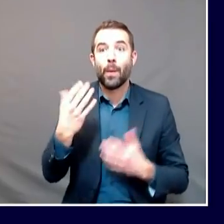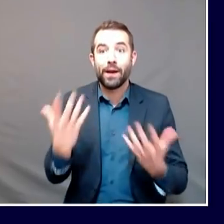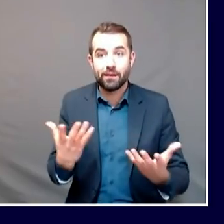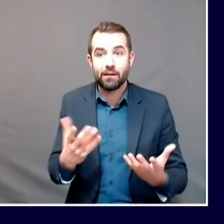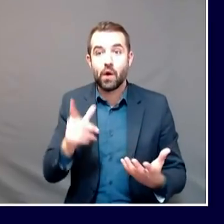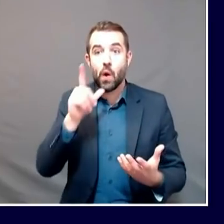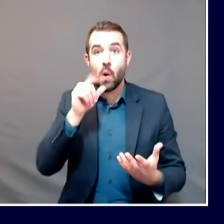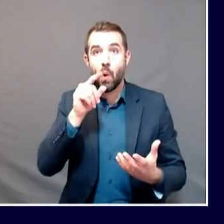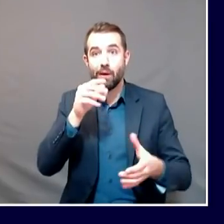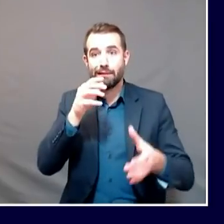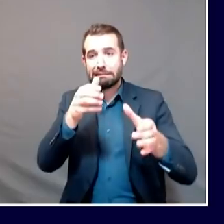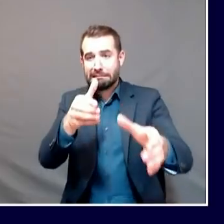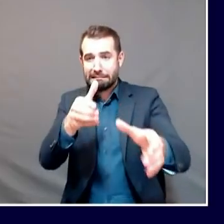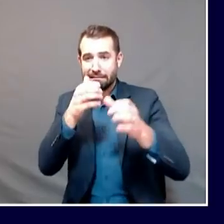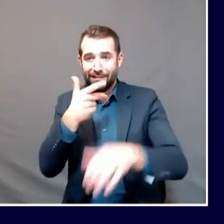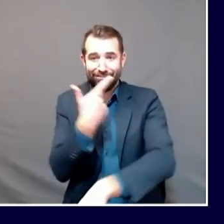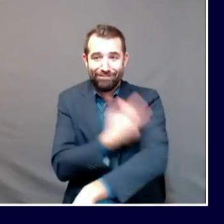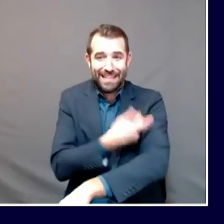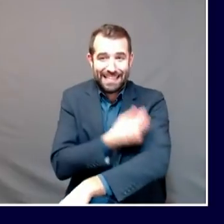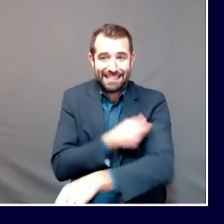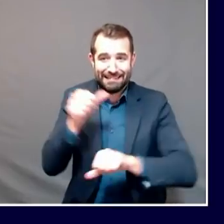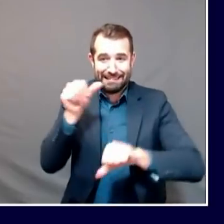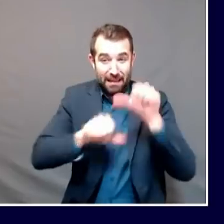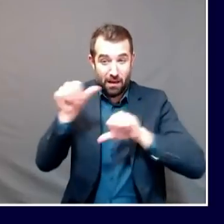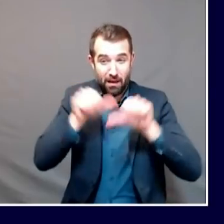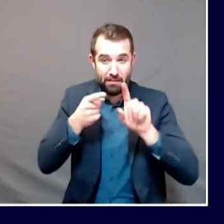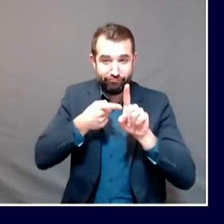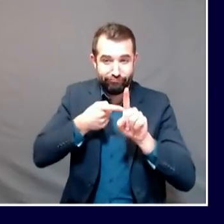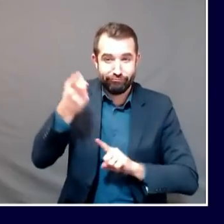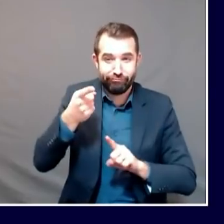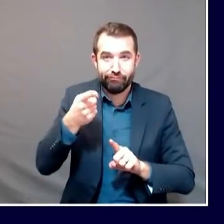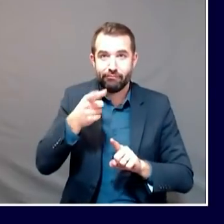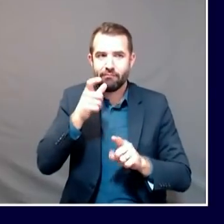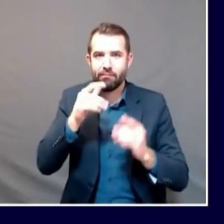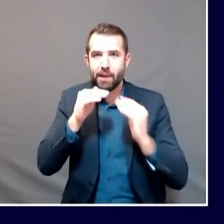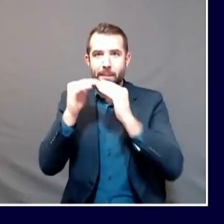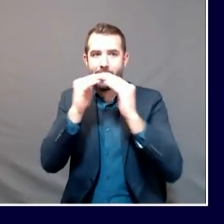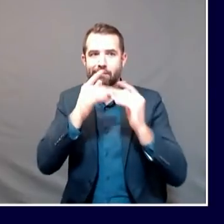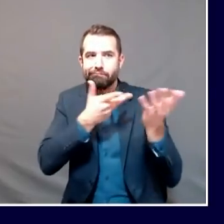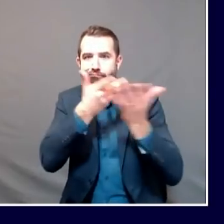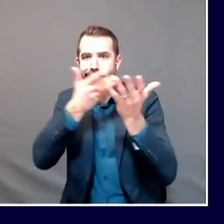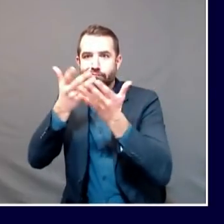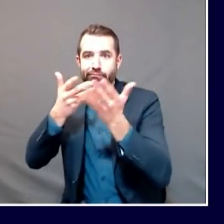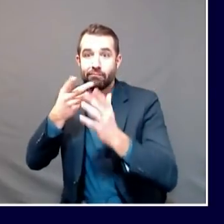CDC, do recommend getting the vaccine, even if you've had COVID.